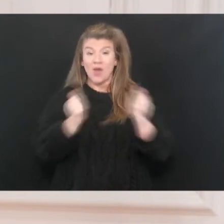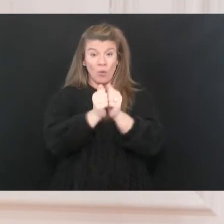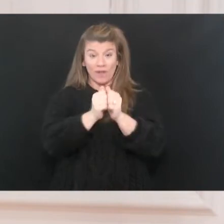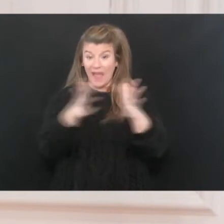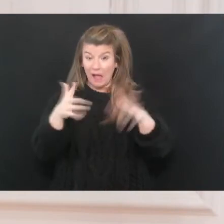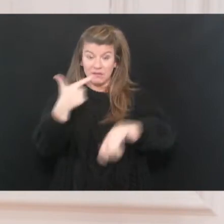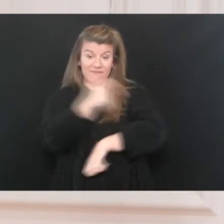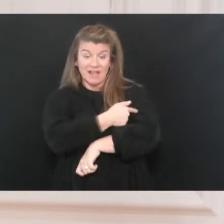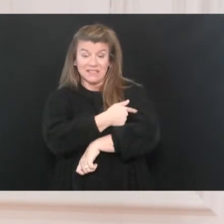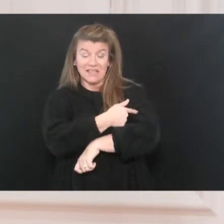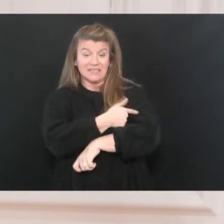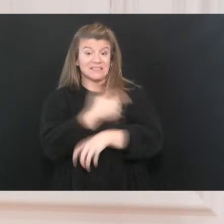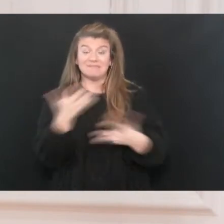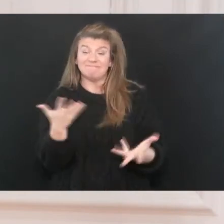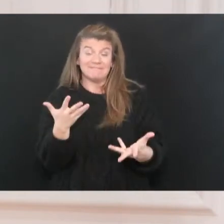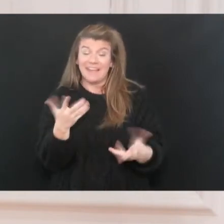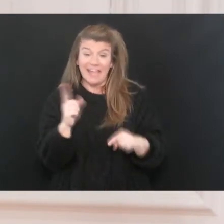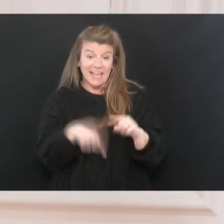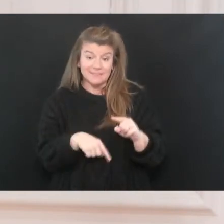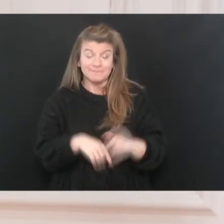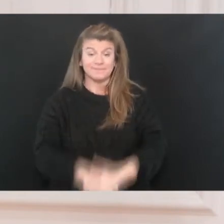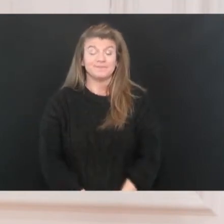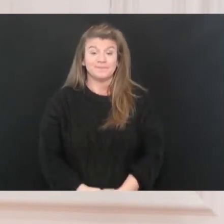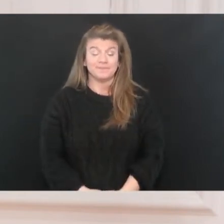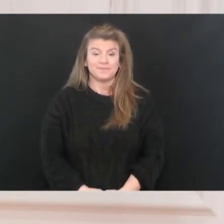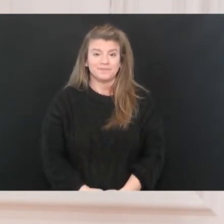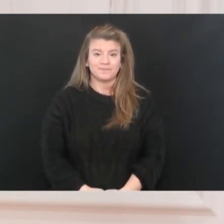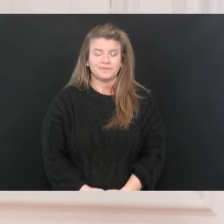vaccines they would not.